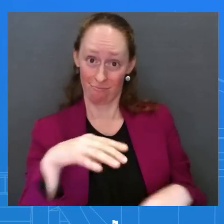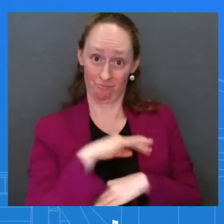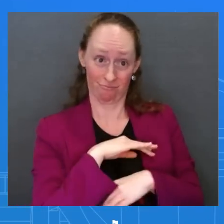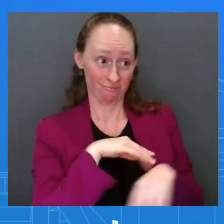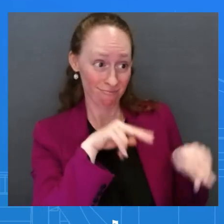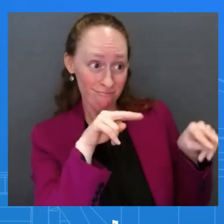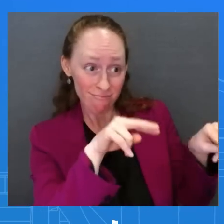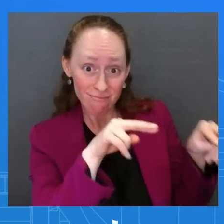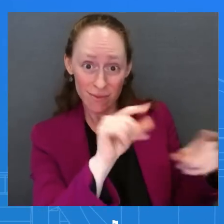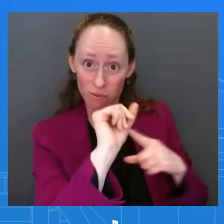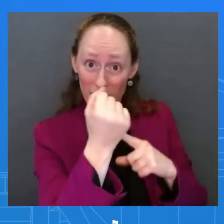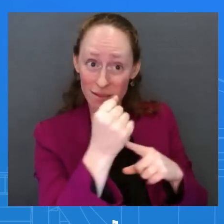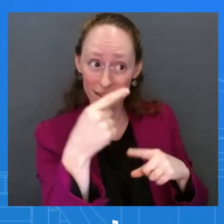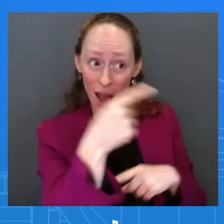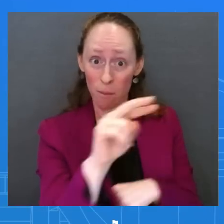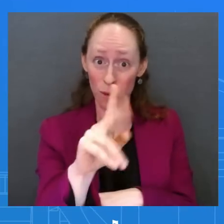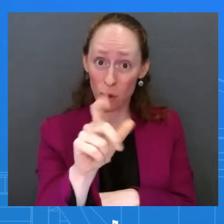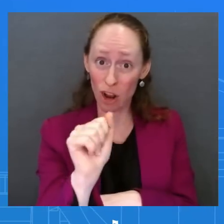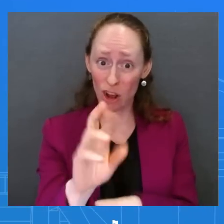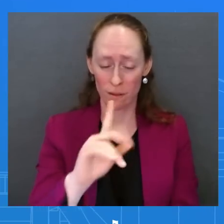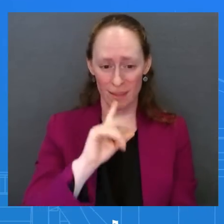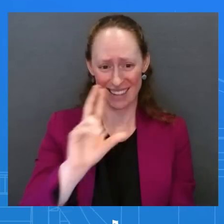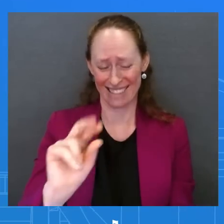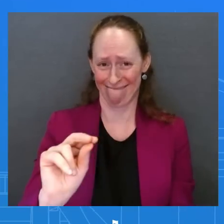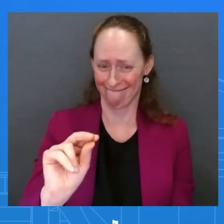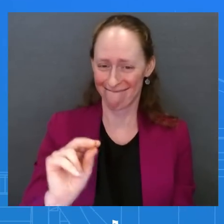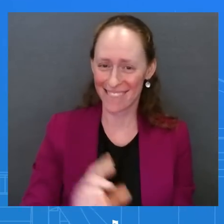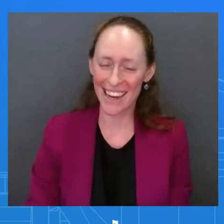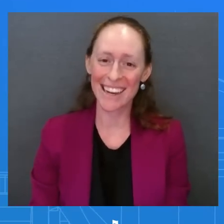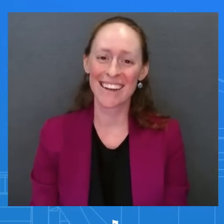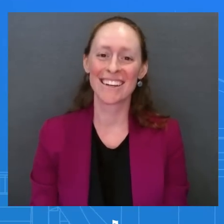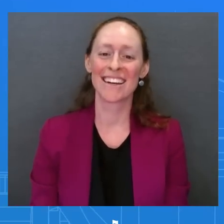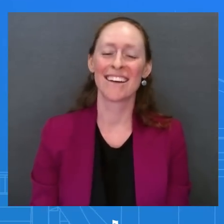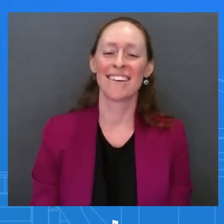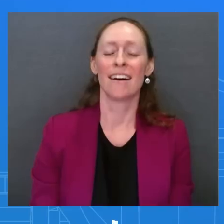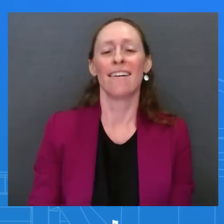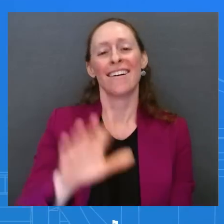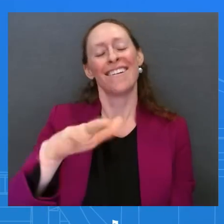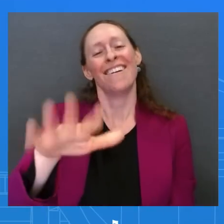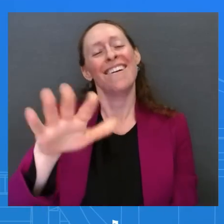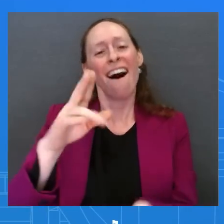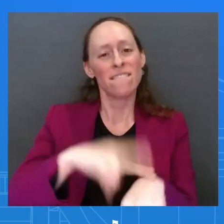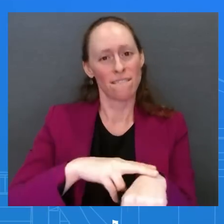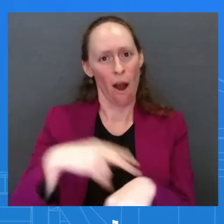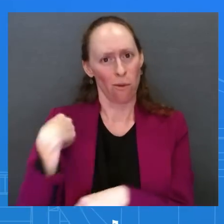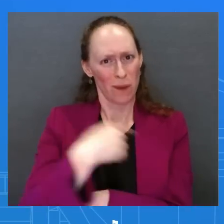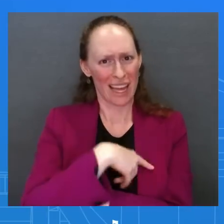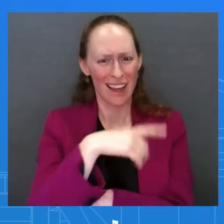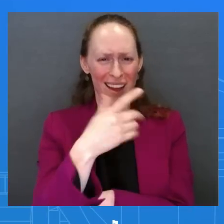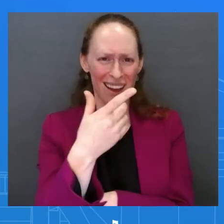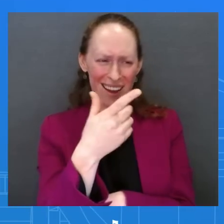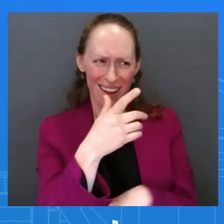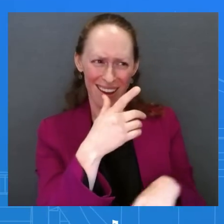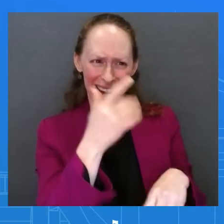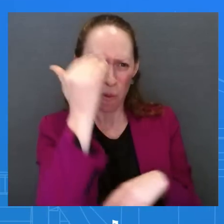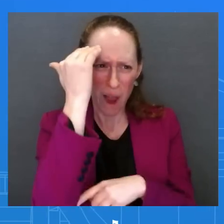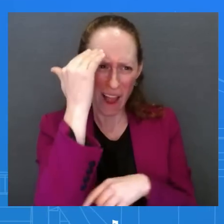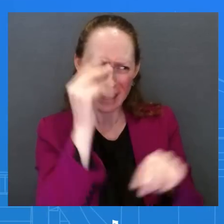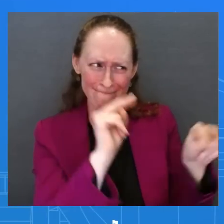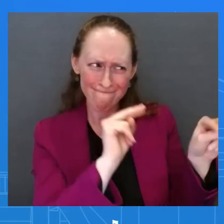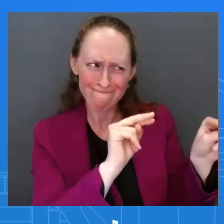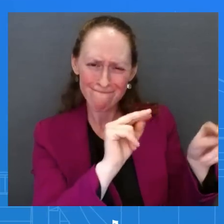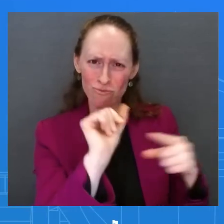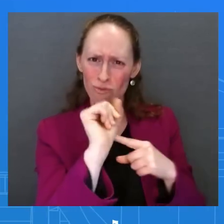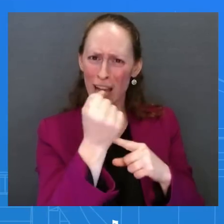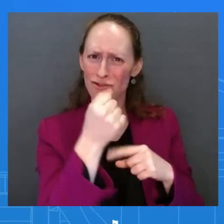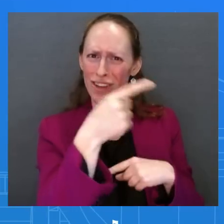Not us. Look, we monitor this very closely. And all I can tell you is that we've seen no indication that Mr. Putin is interested in moving